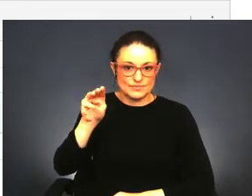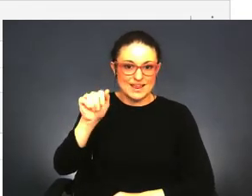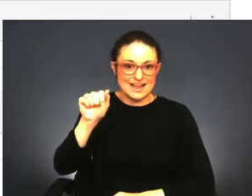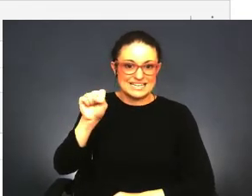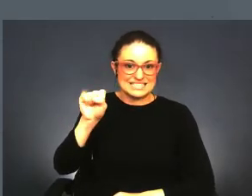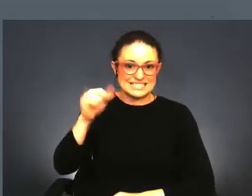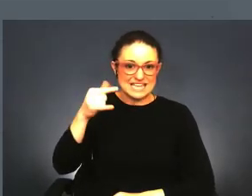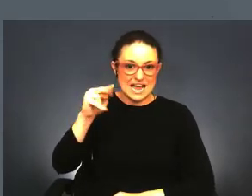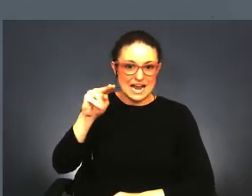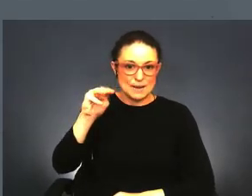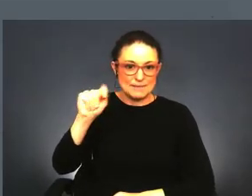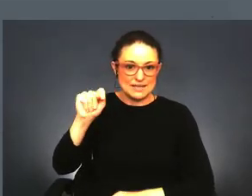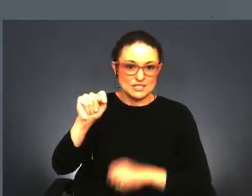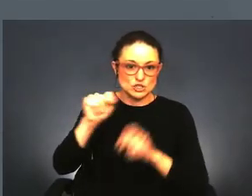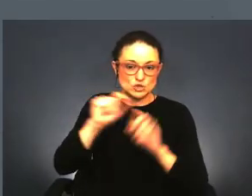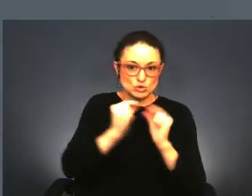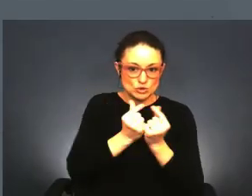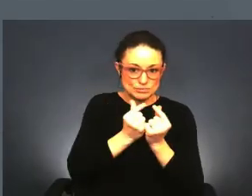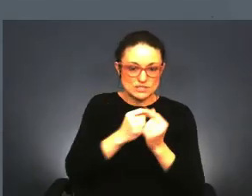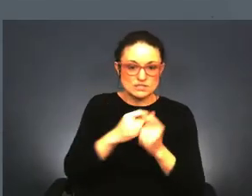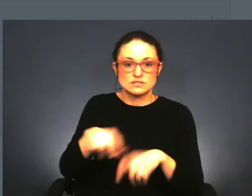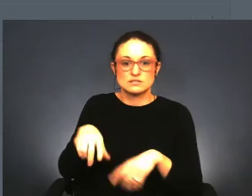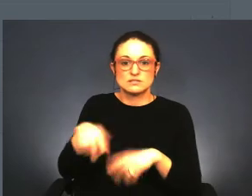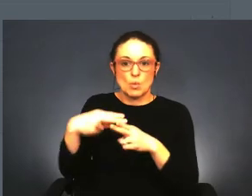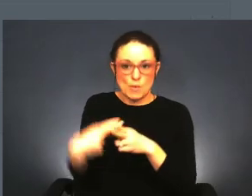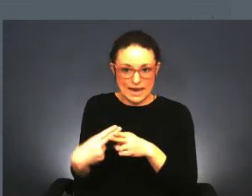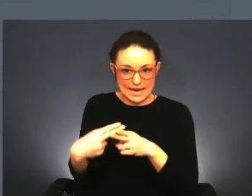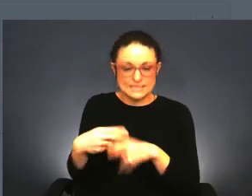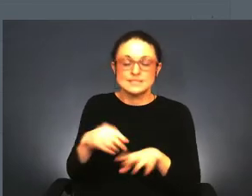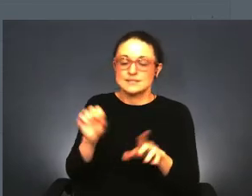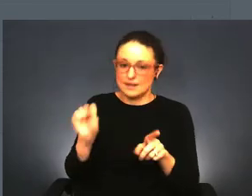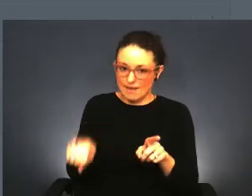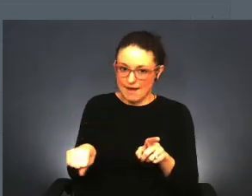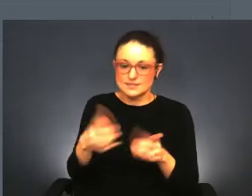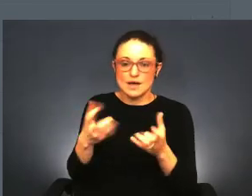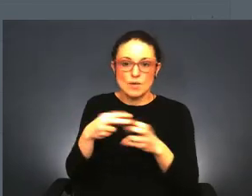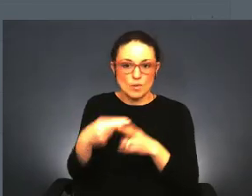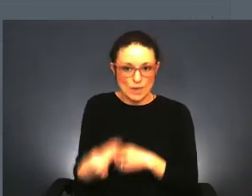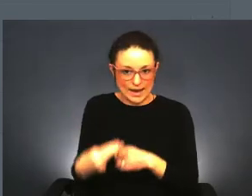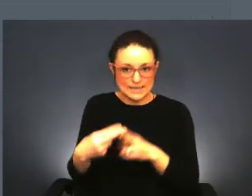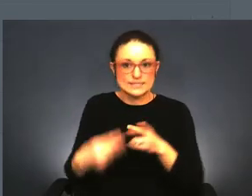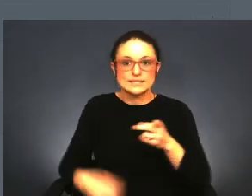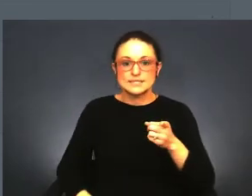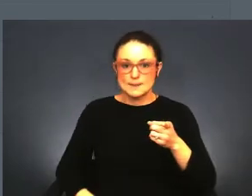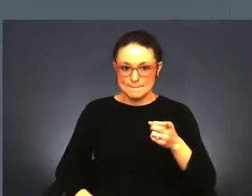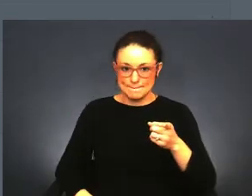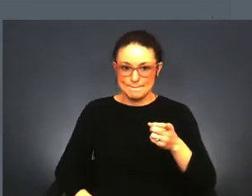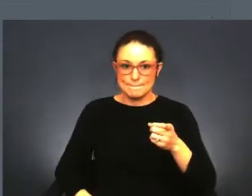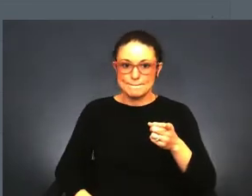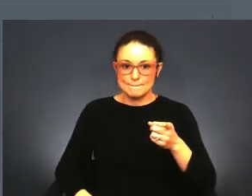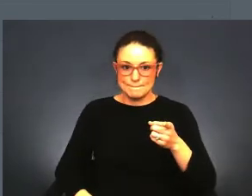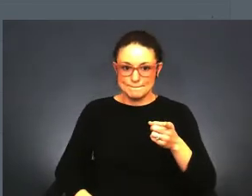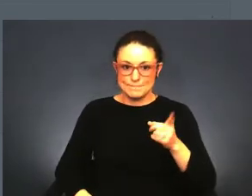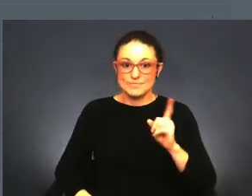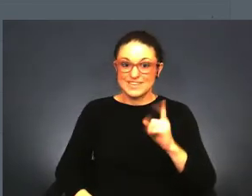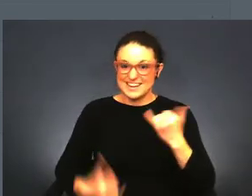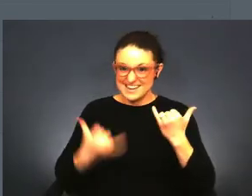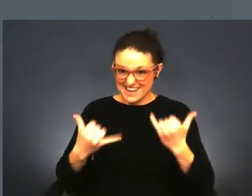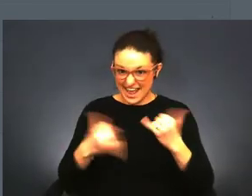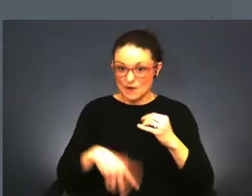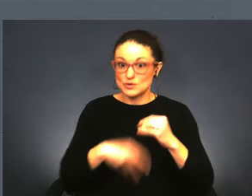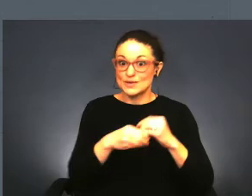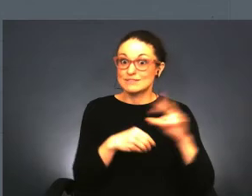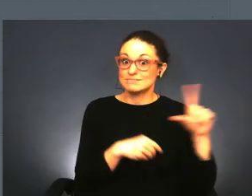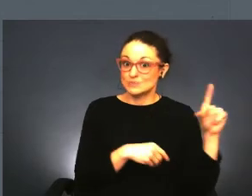groups, weight, and I say, yes, I would like to weight these. So here's where you put 20%